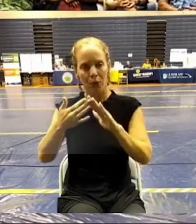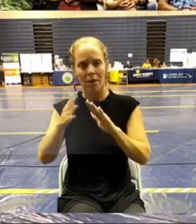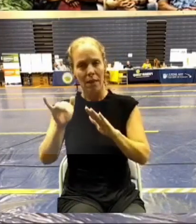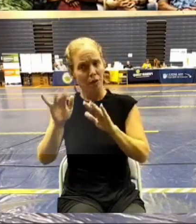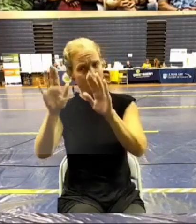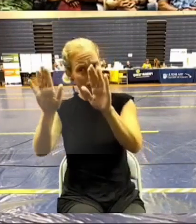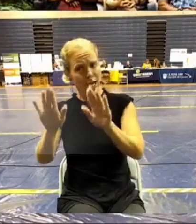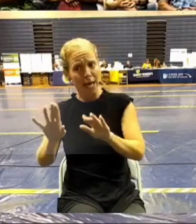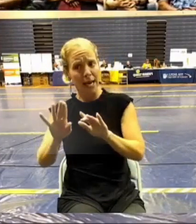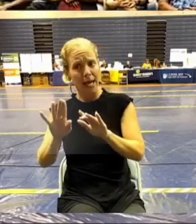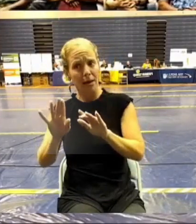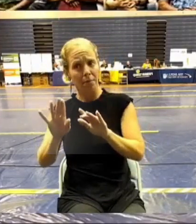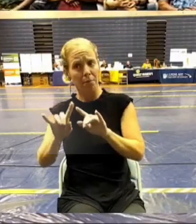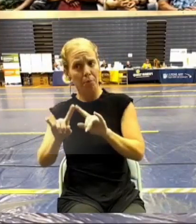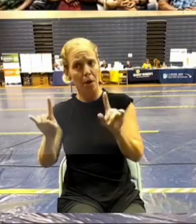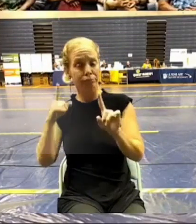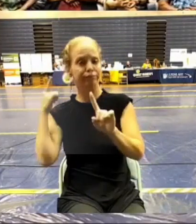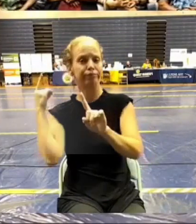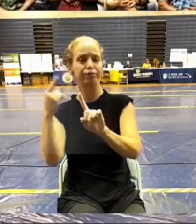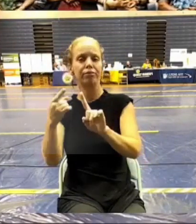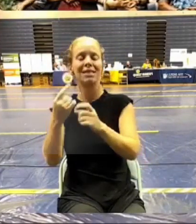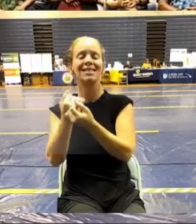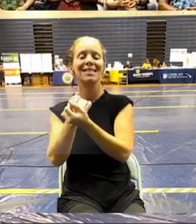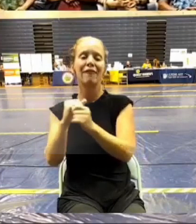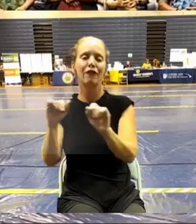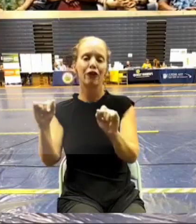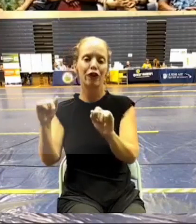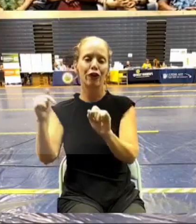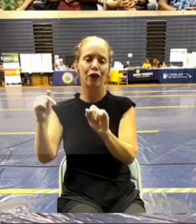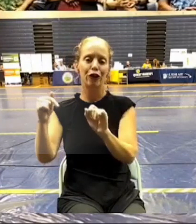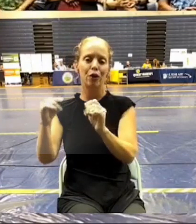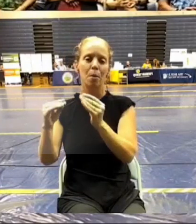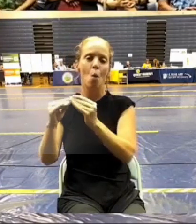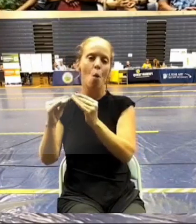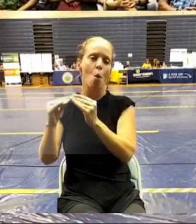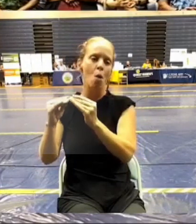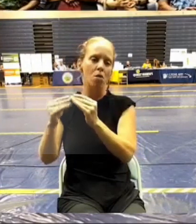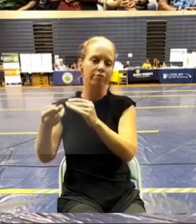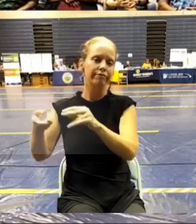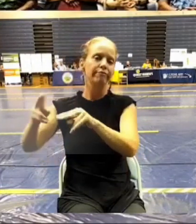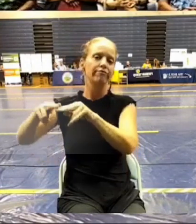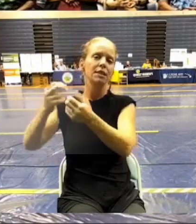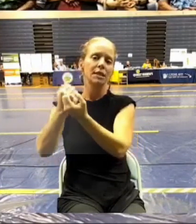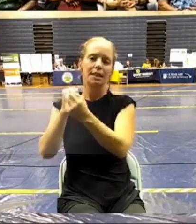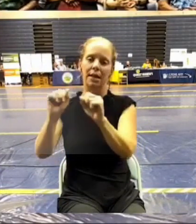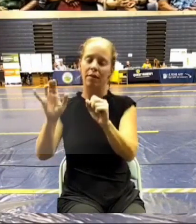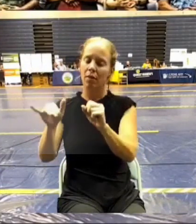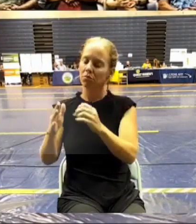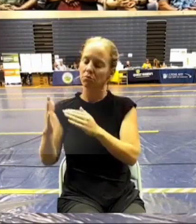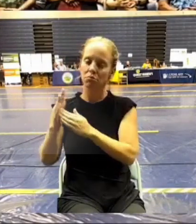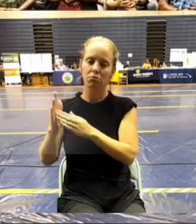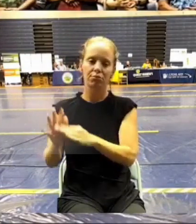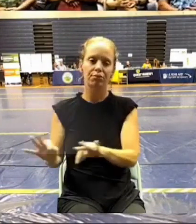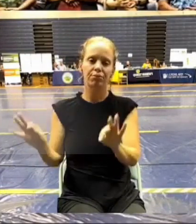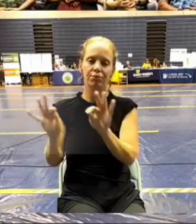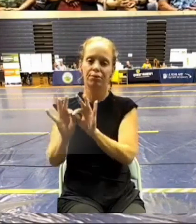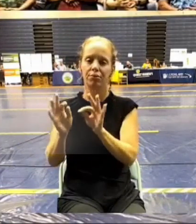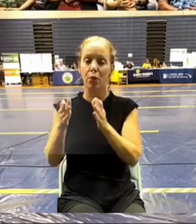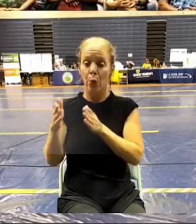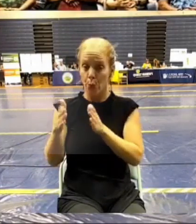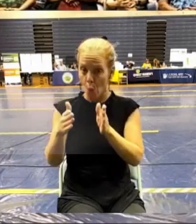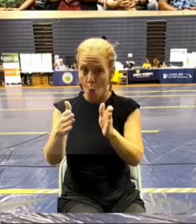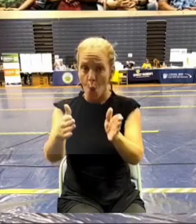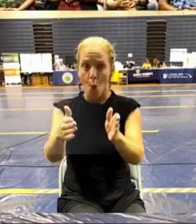But what we really need to do is have a safer community. To me, that is so, so important that our